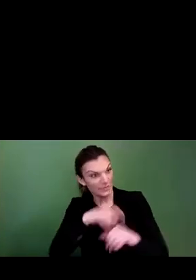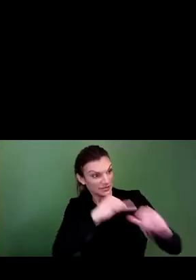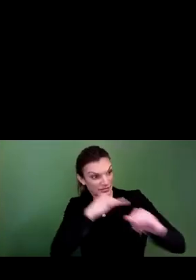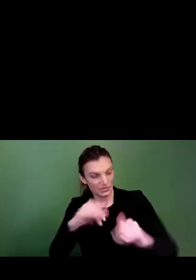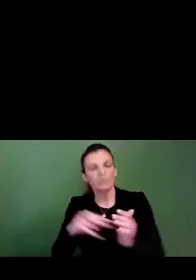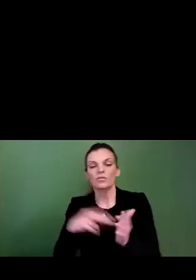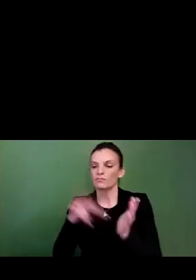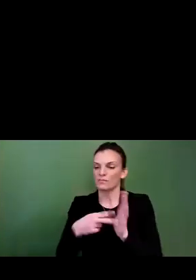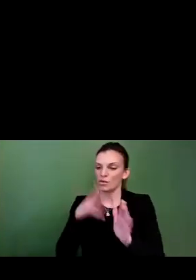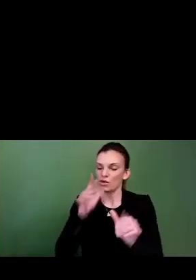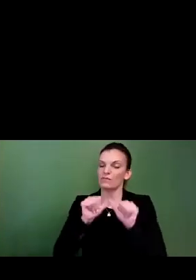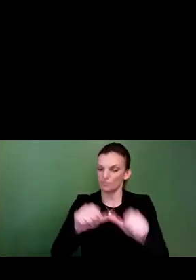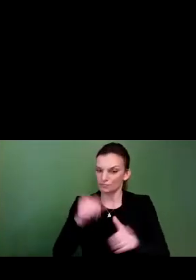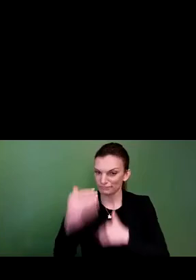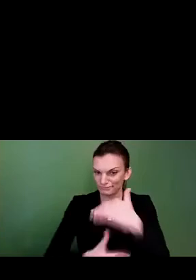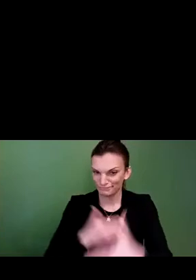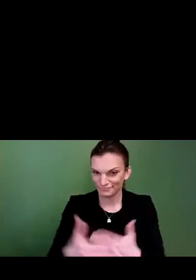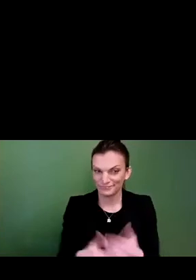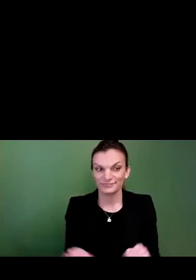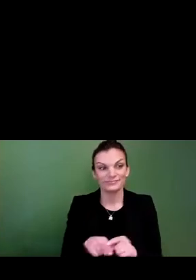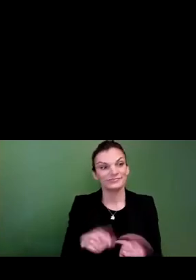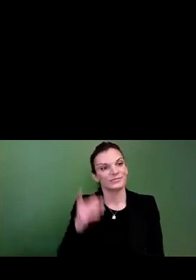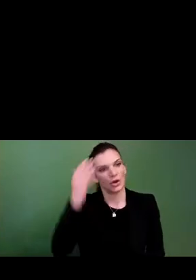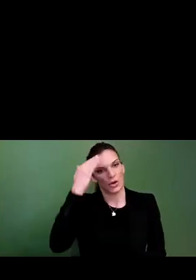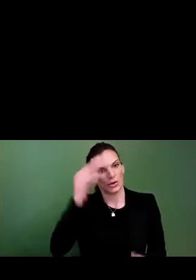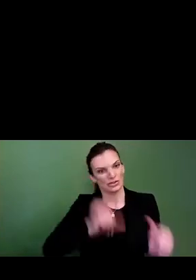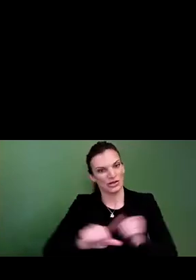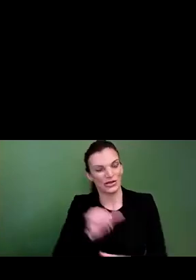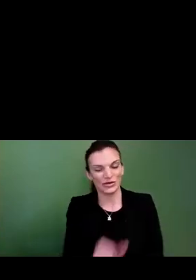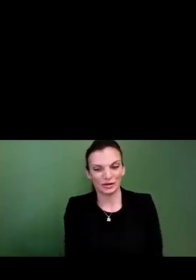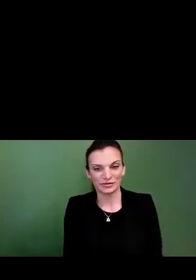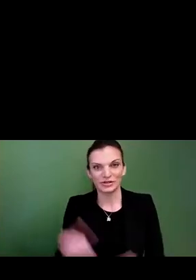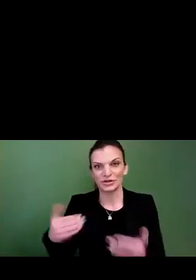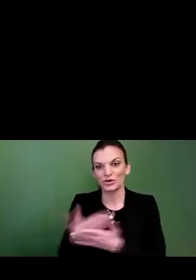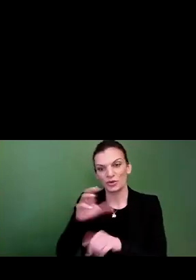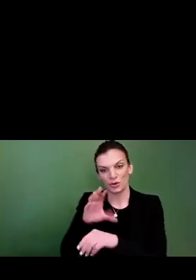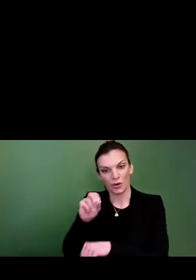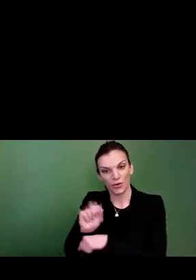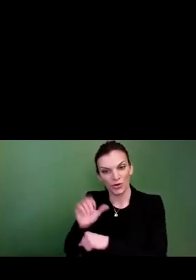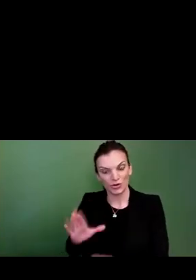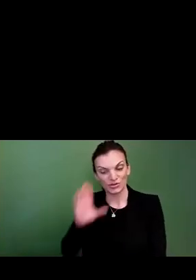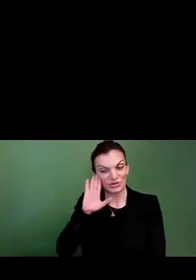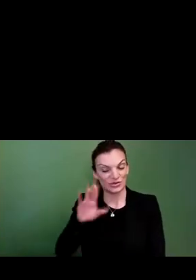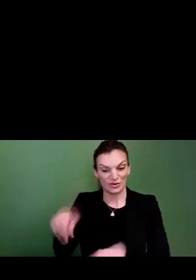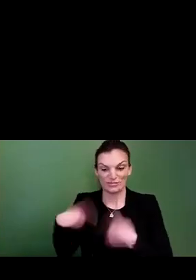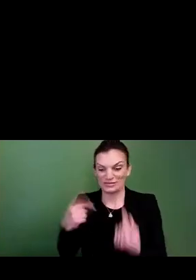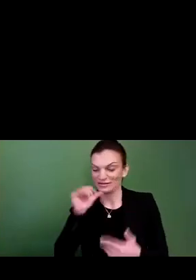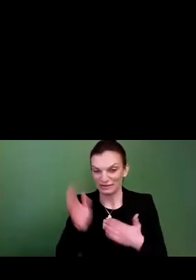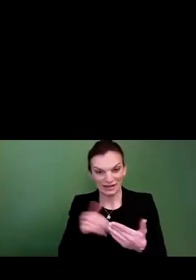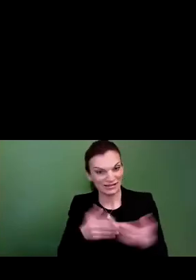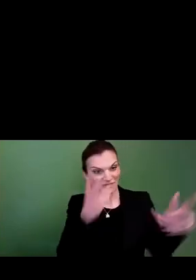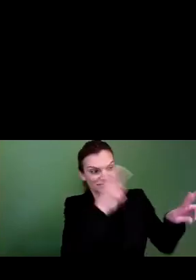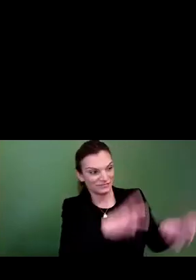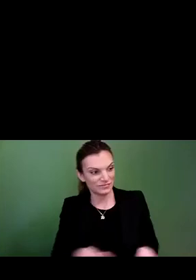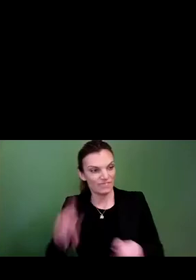direction. It's also great to know each other too, especially new coworkers. It's been a tough transition for